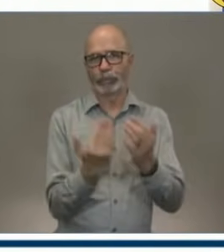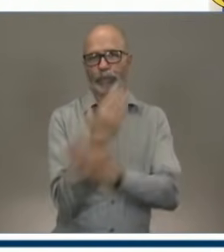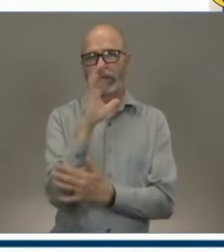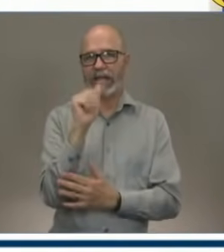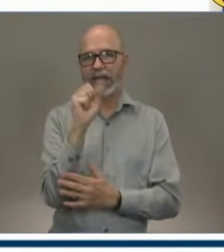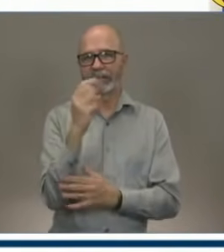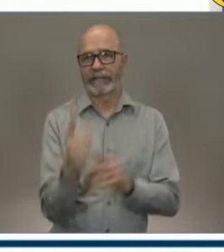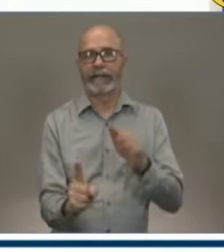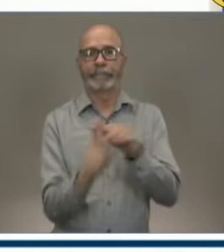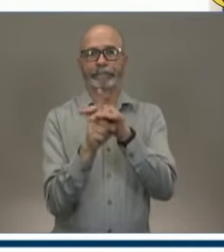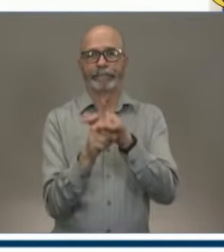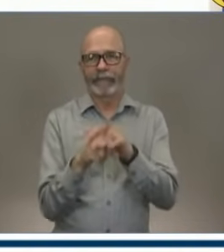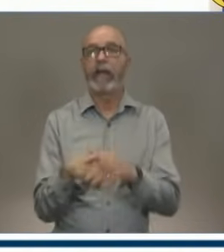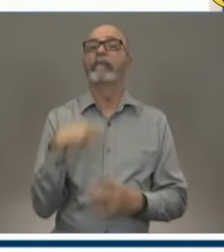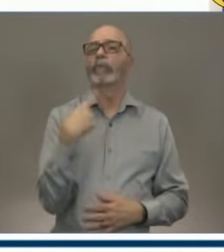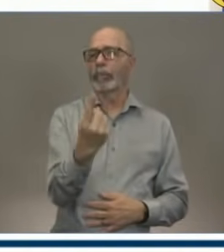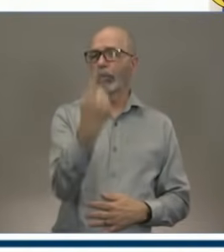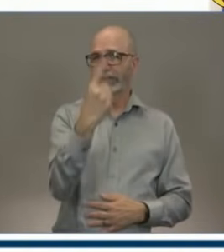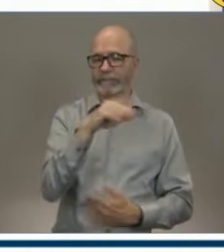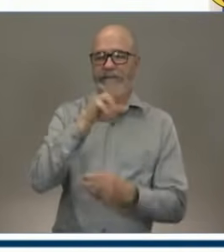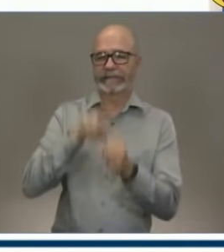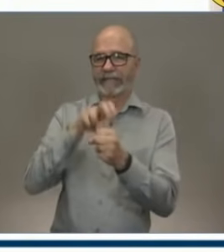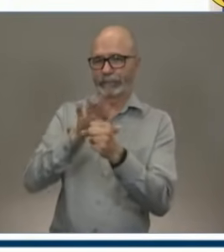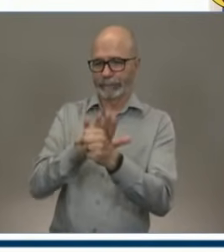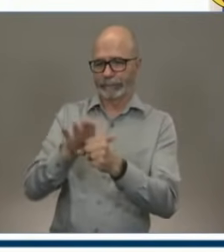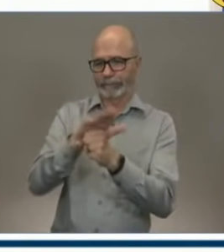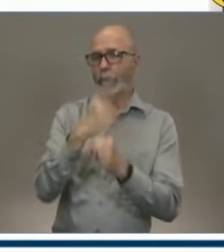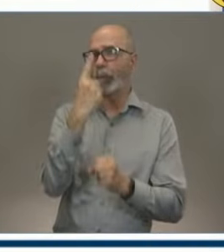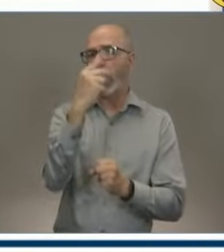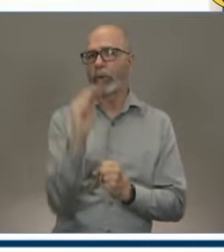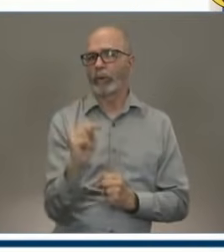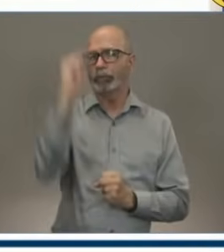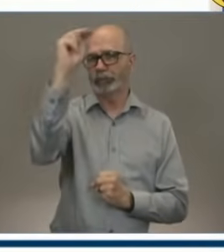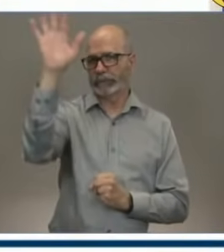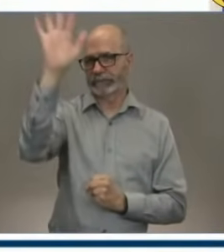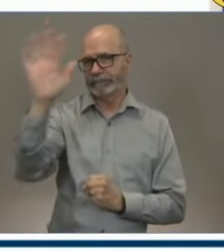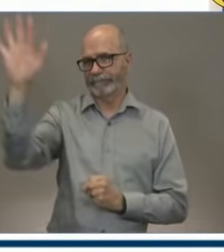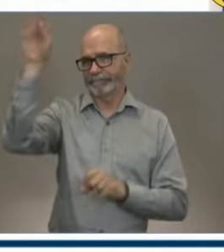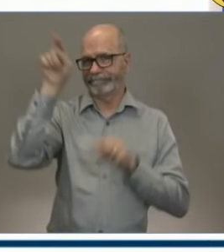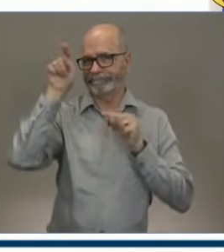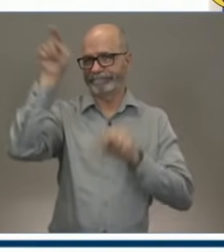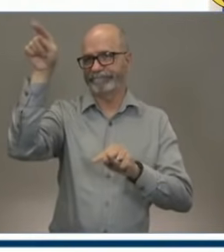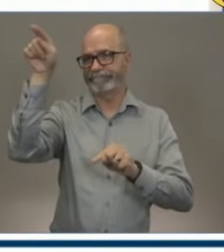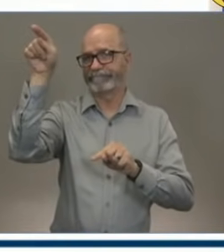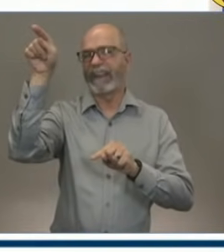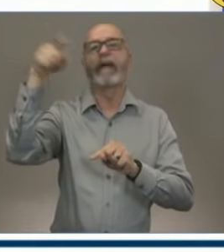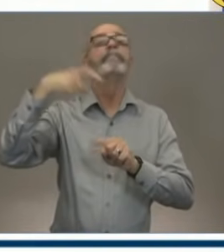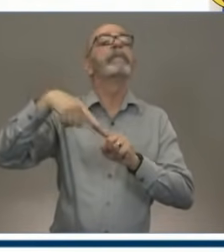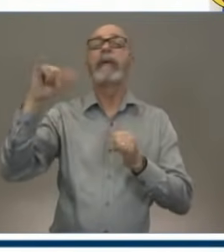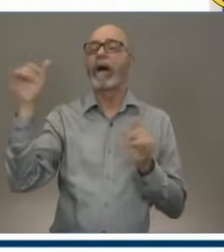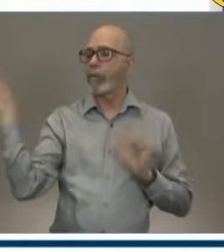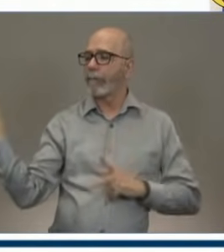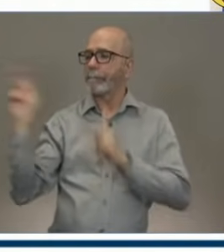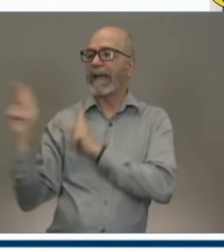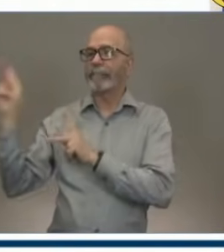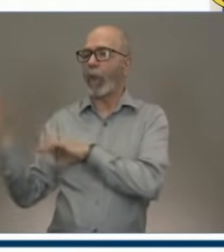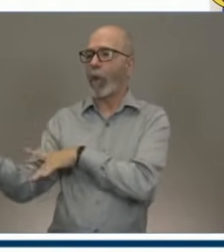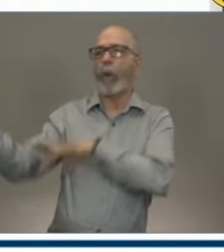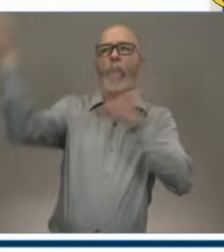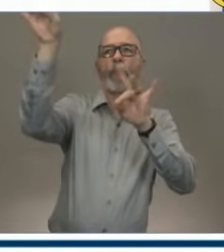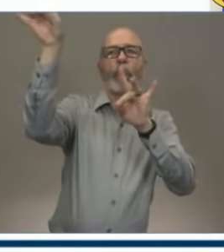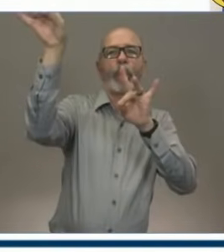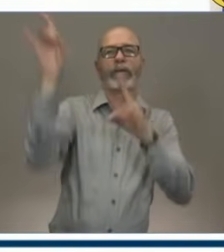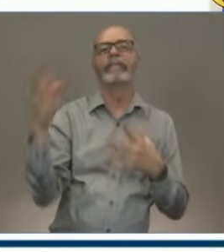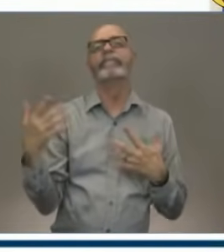central zone and one in the northern zone. And both cases are connected to previously reported cases. And we now have 32 active cases